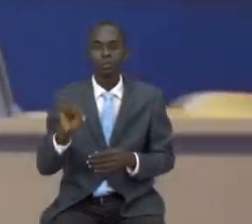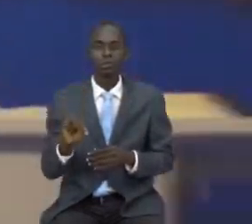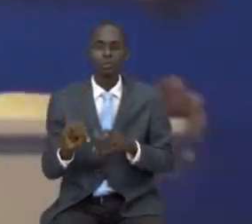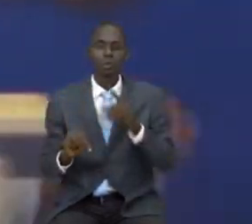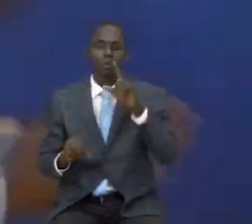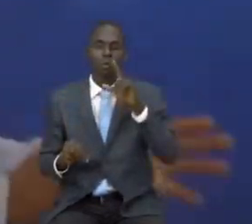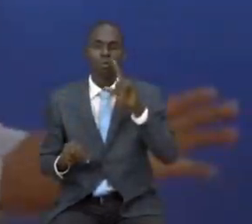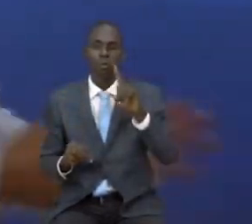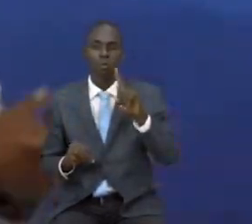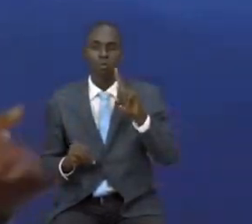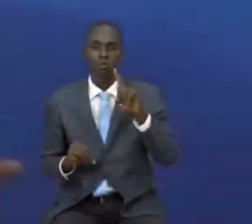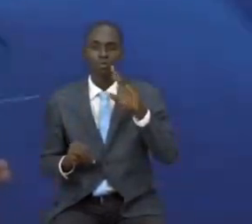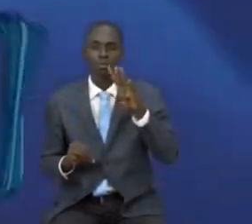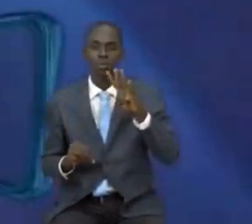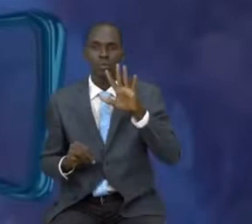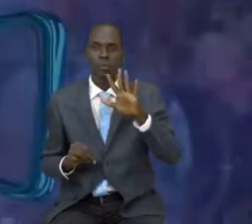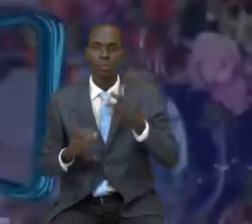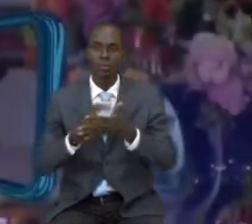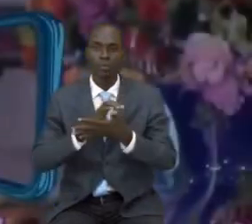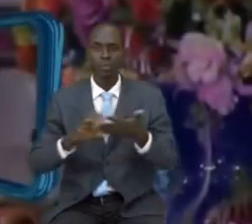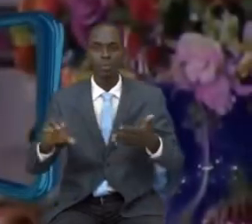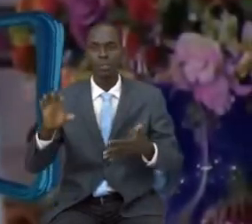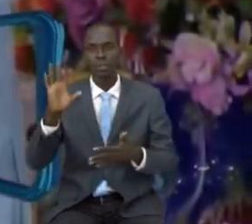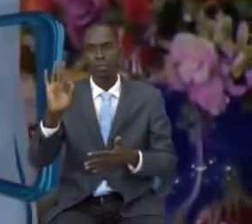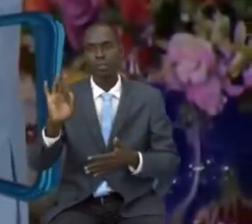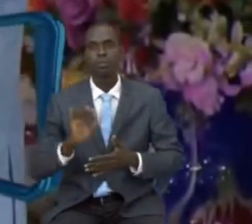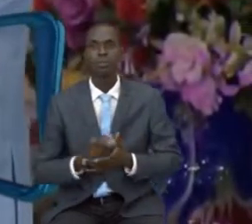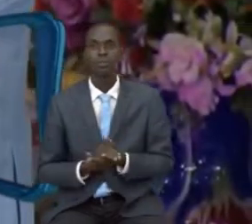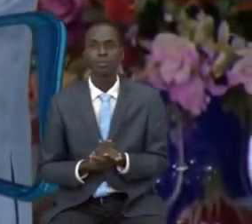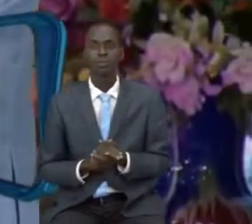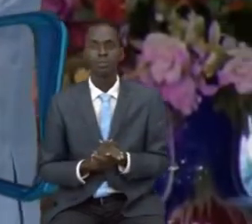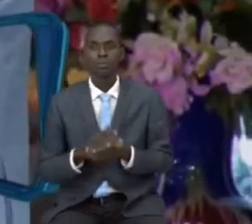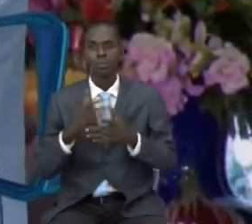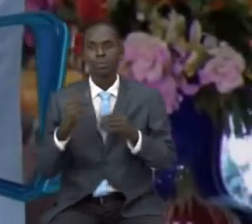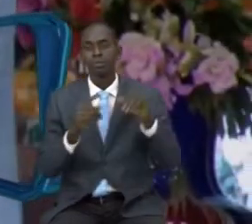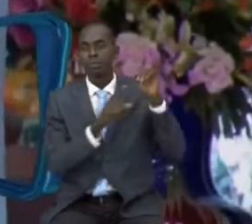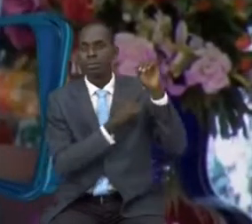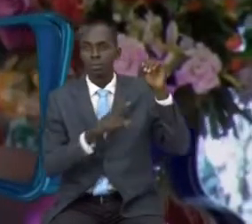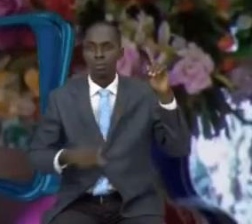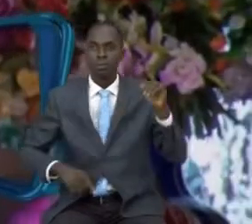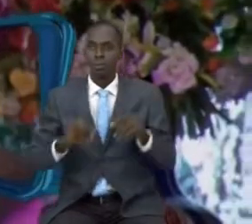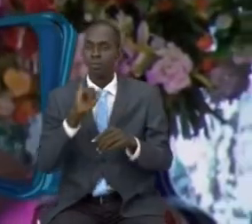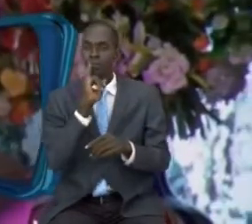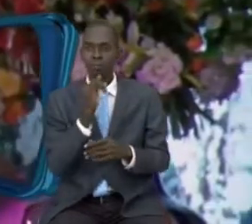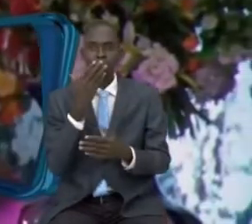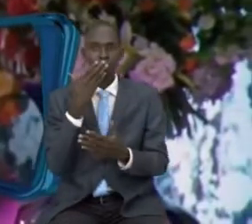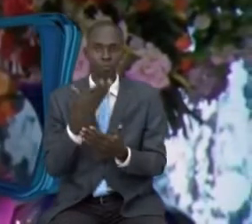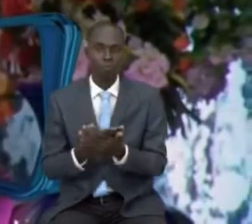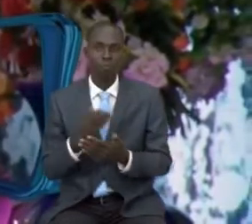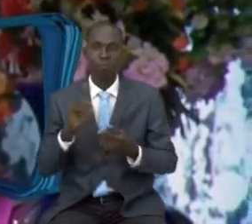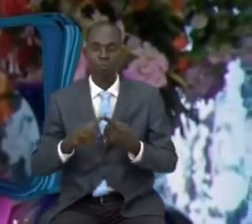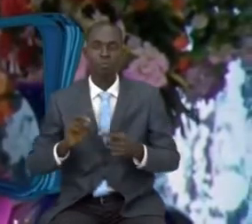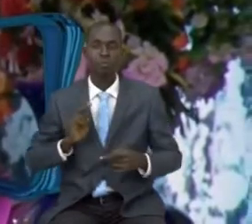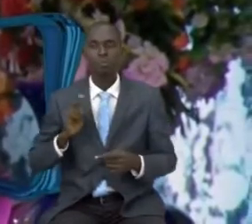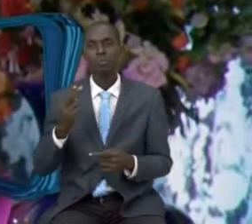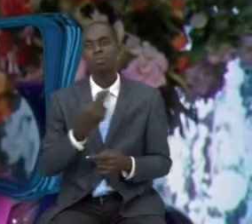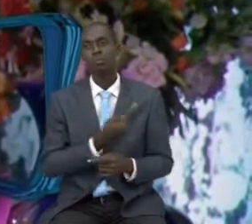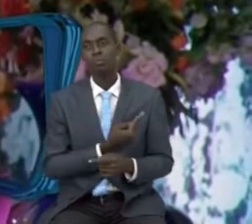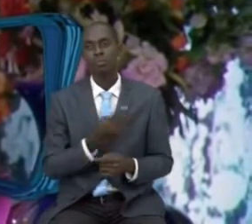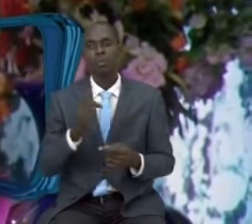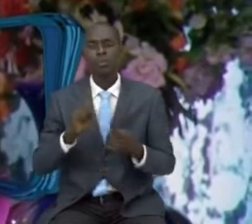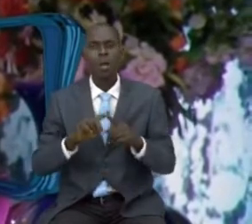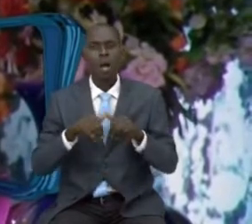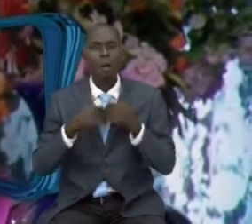9. Psalm 145, verse 9. The Lord is good to all. To how